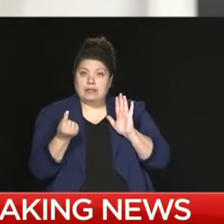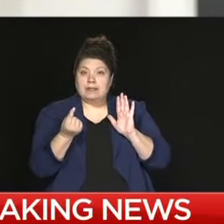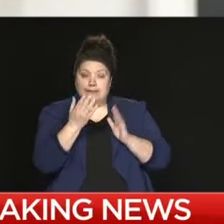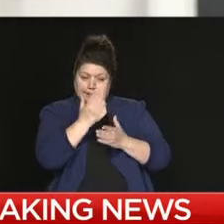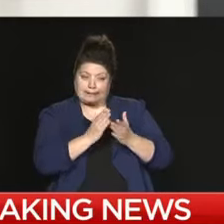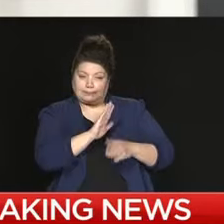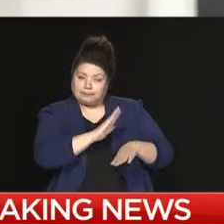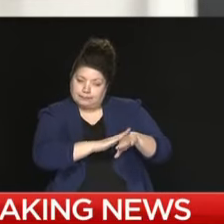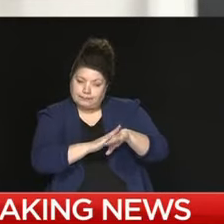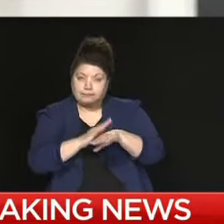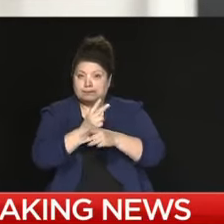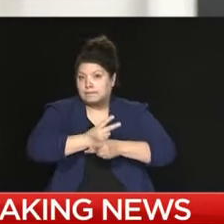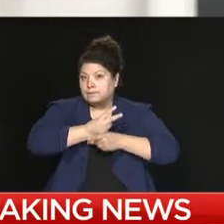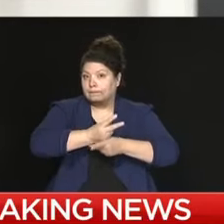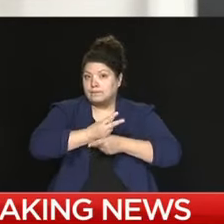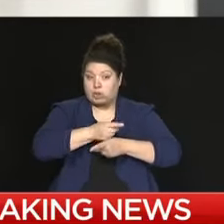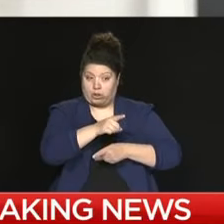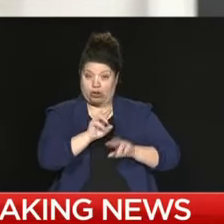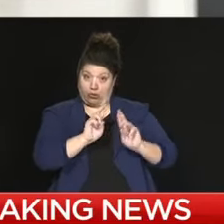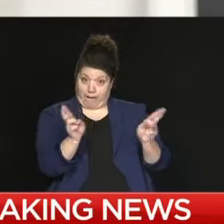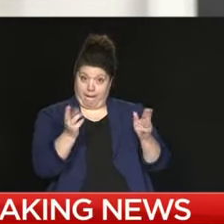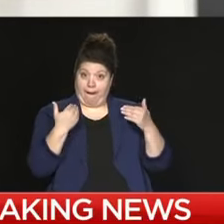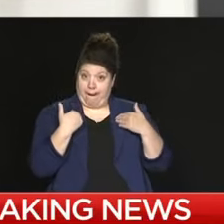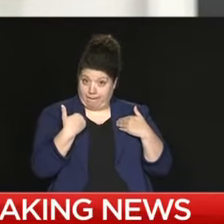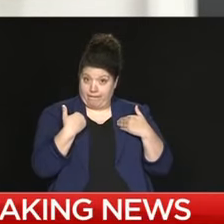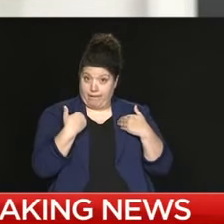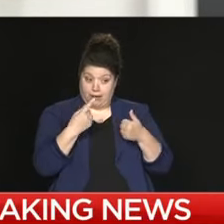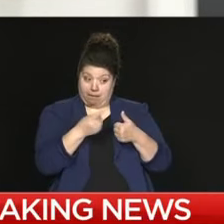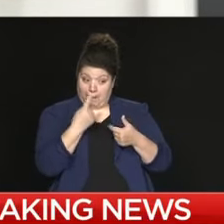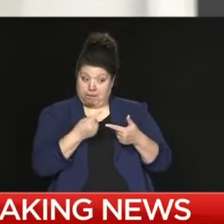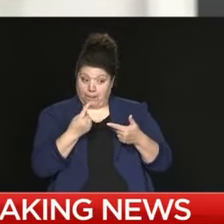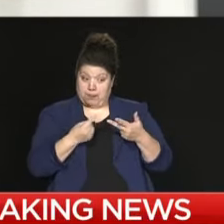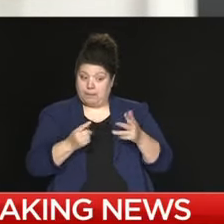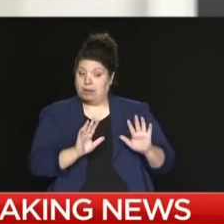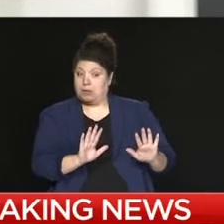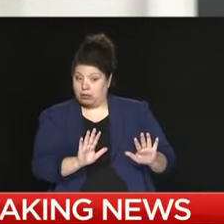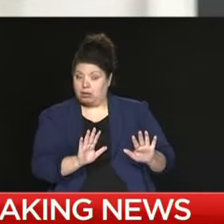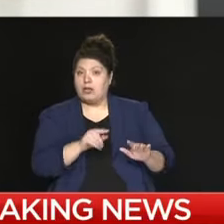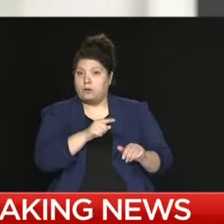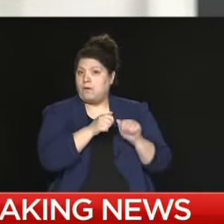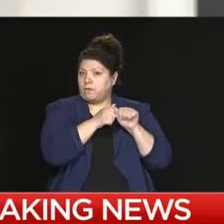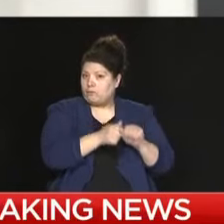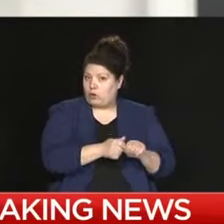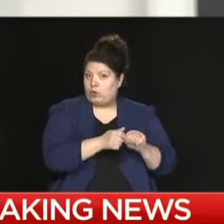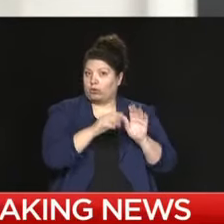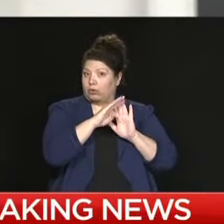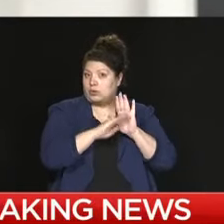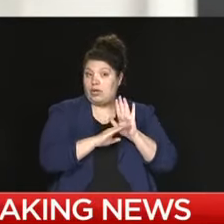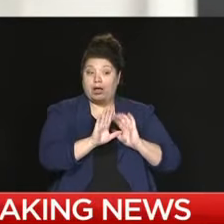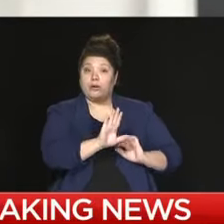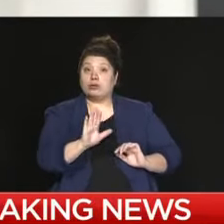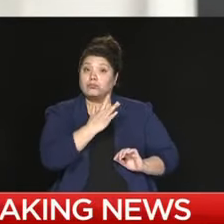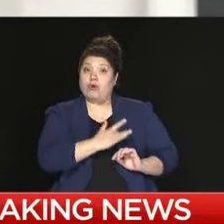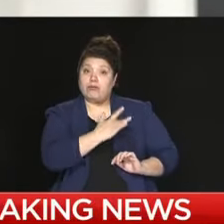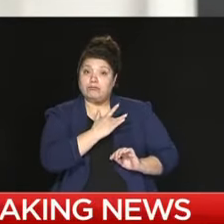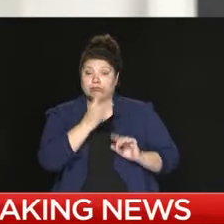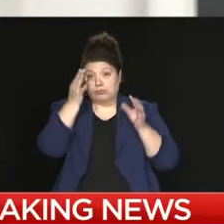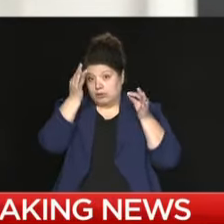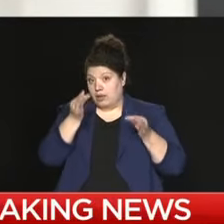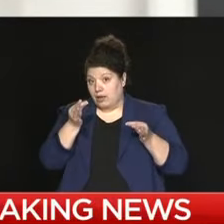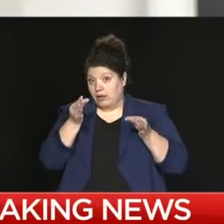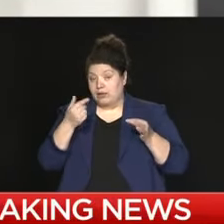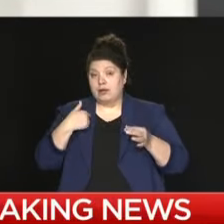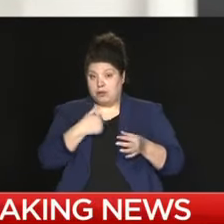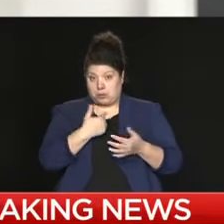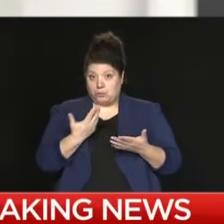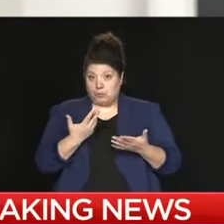elements that should be in place and should be followed as provinces make the decisions on how and